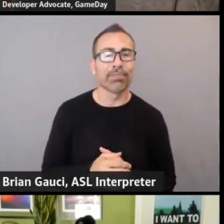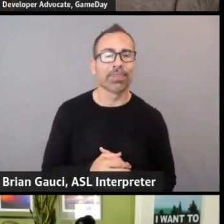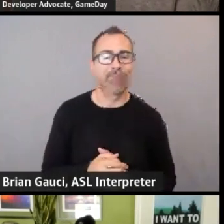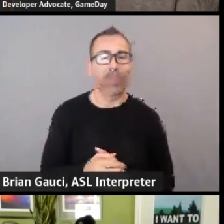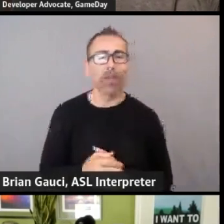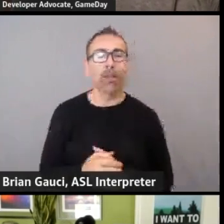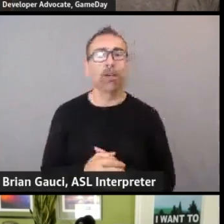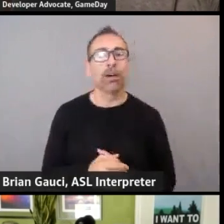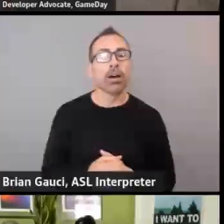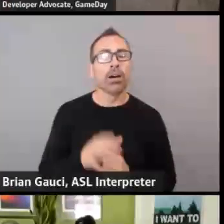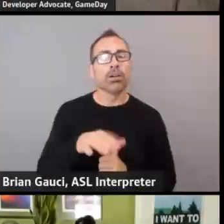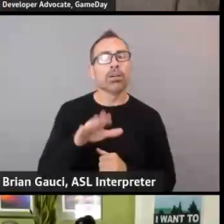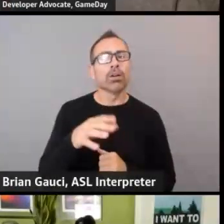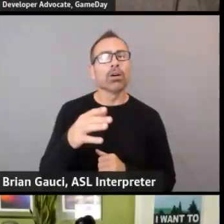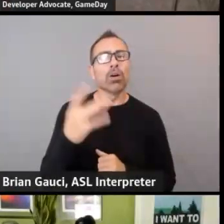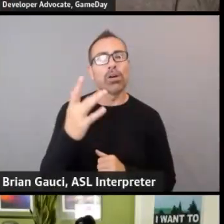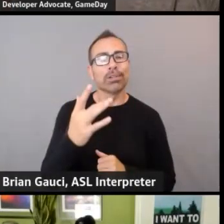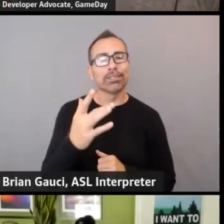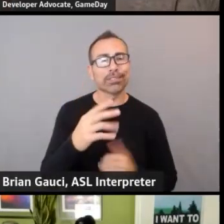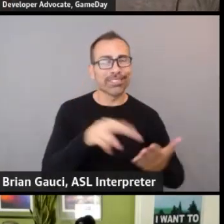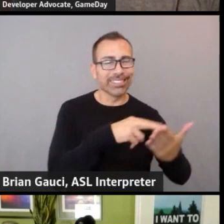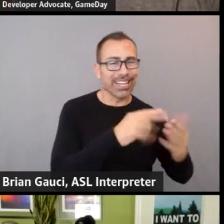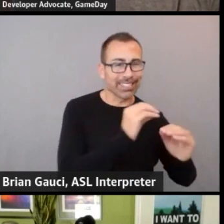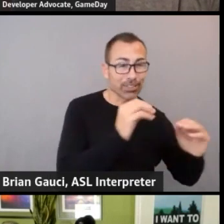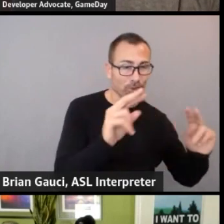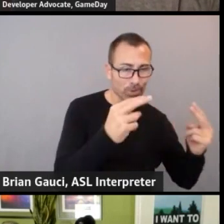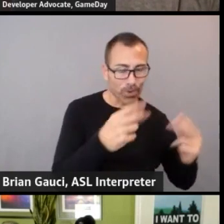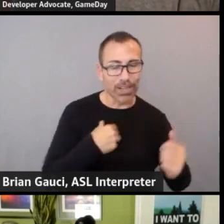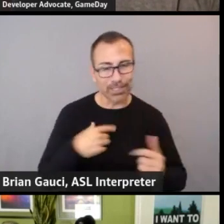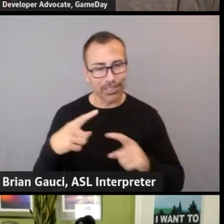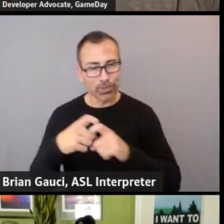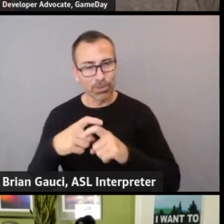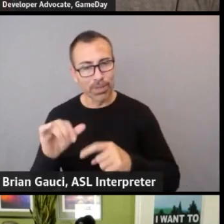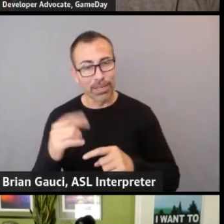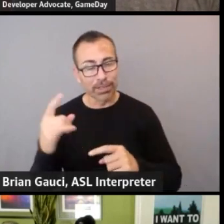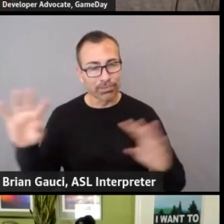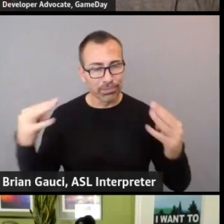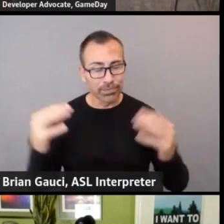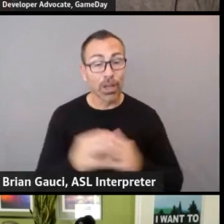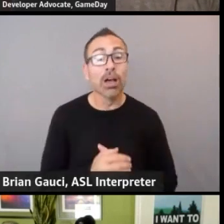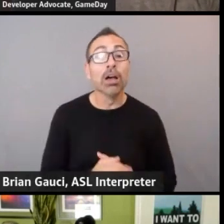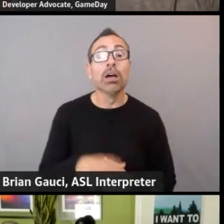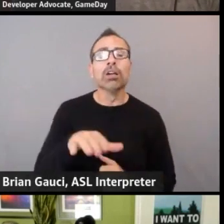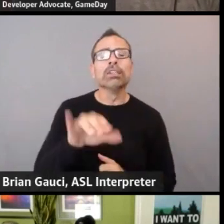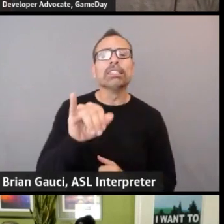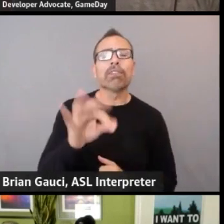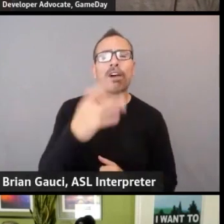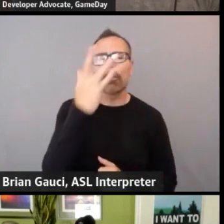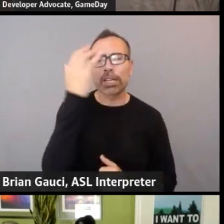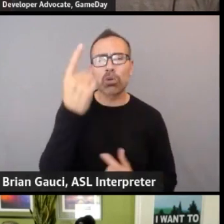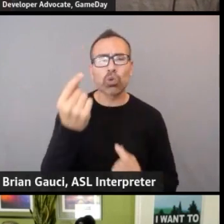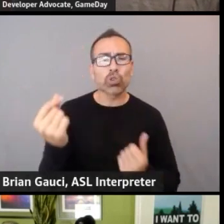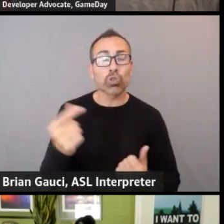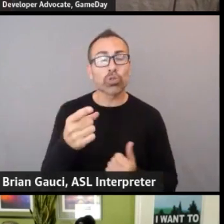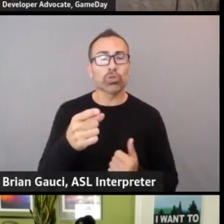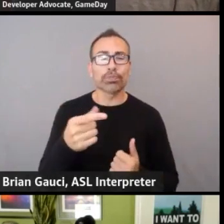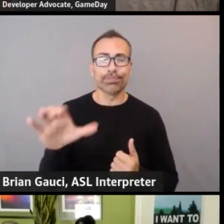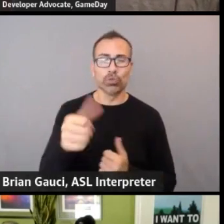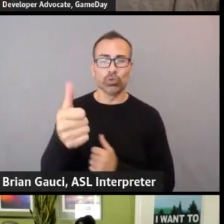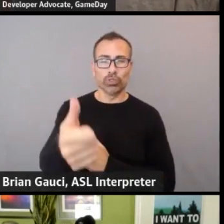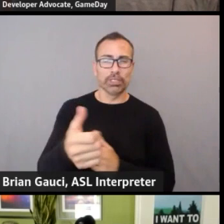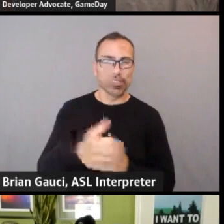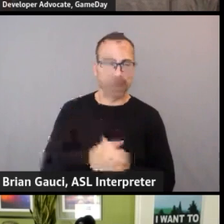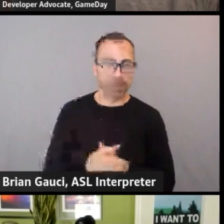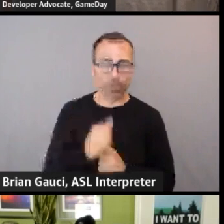my CloudFormation template, or if I forget to set up dependencies? You don't have to use CloudFormation. You could just do it yourself. Again, there's step-by-step